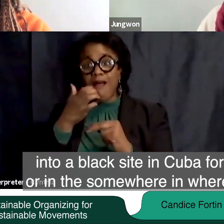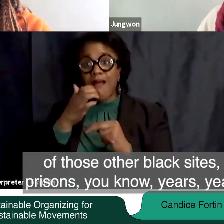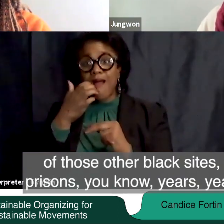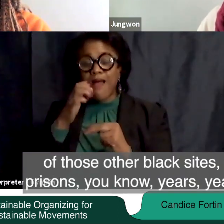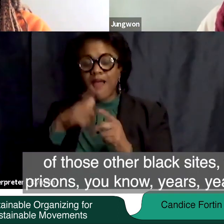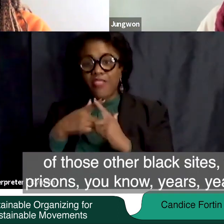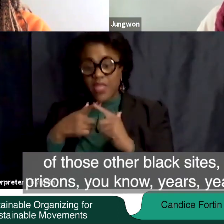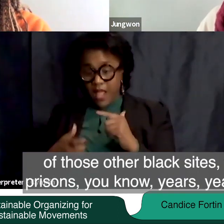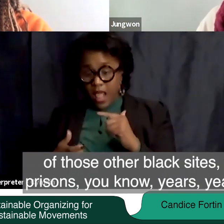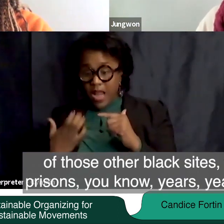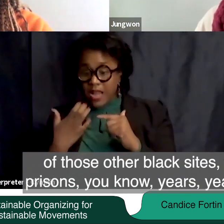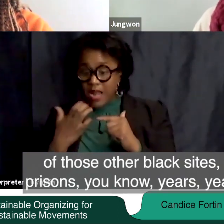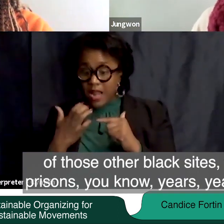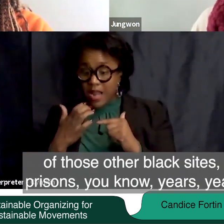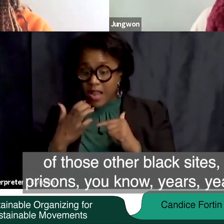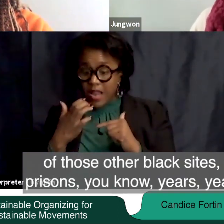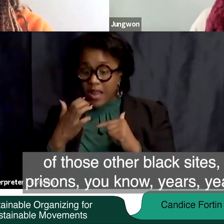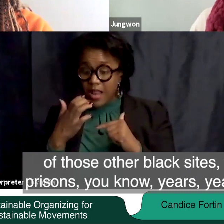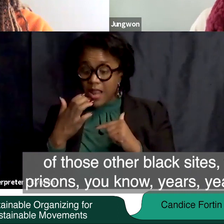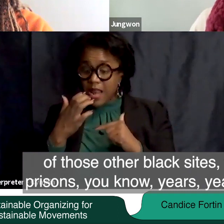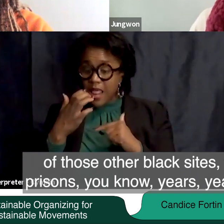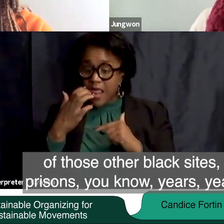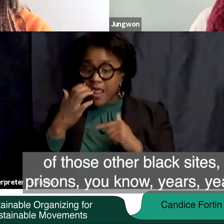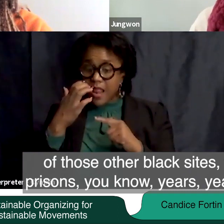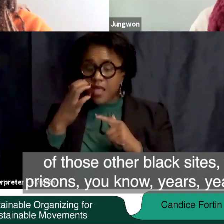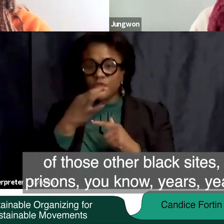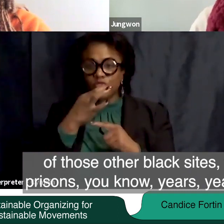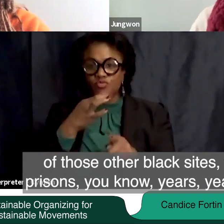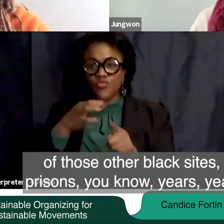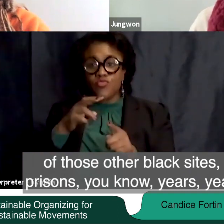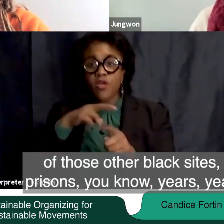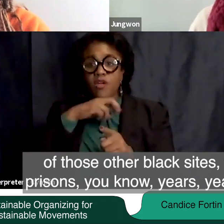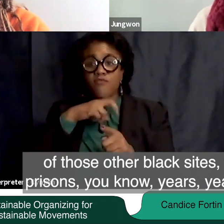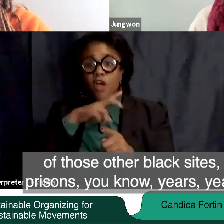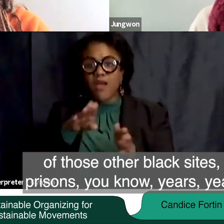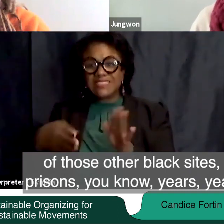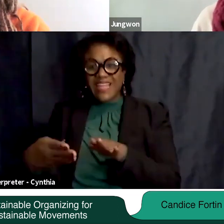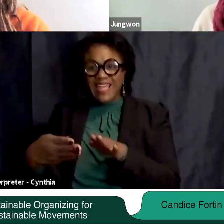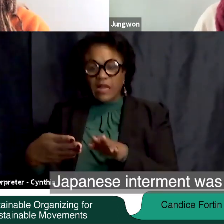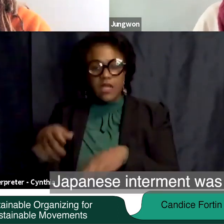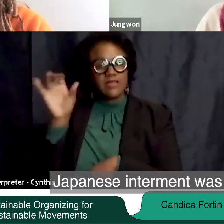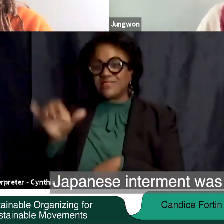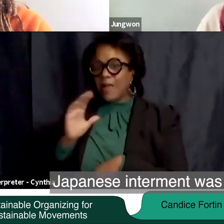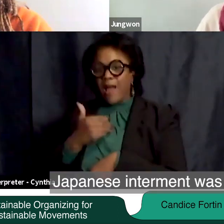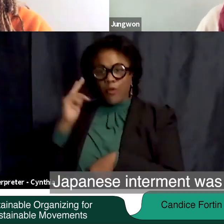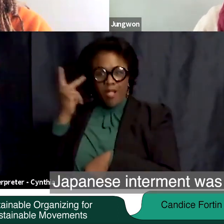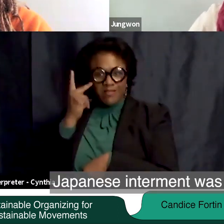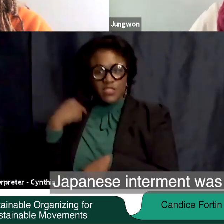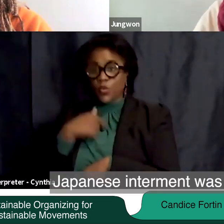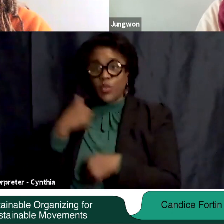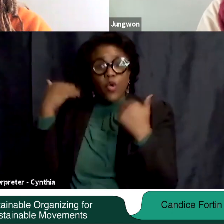where were some of those other black sites, the secret prisons, years at a time. The Japanese internment